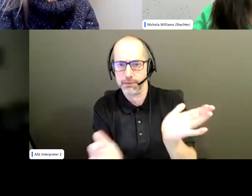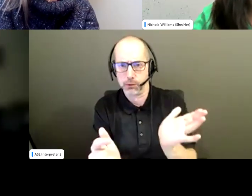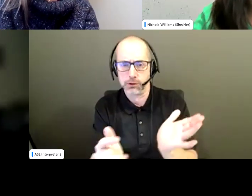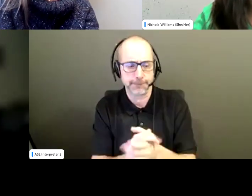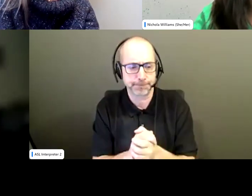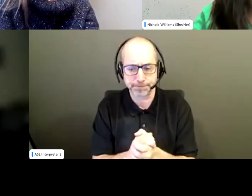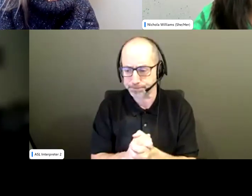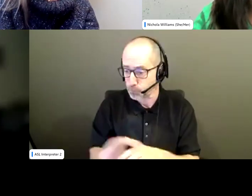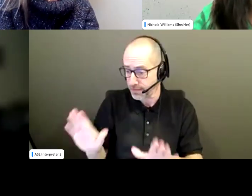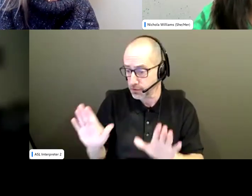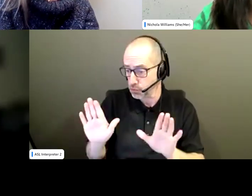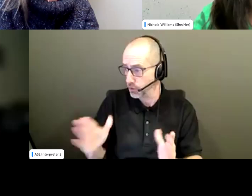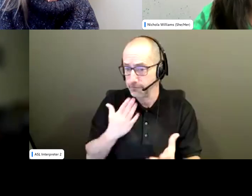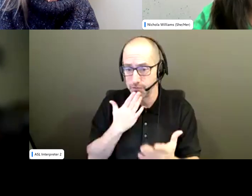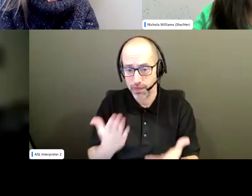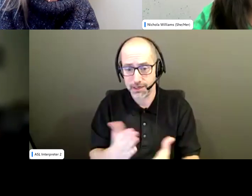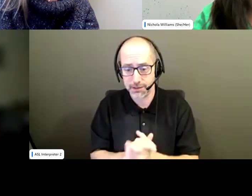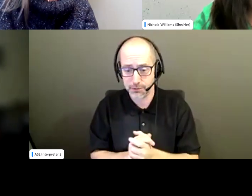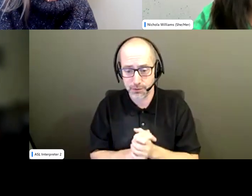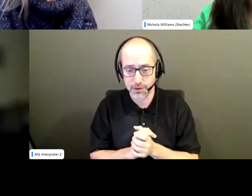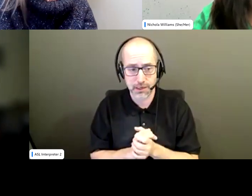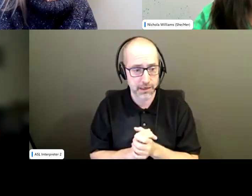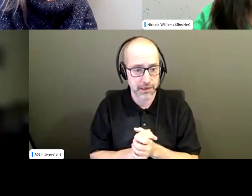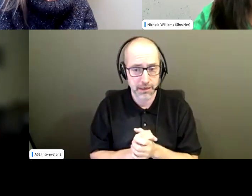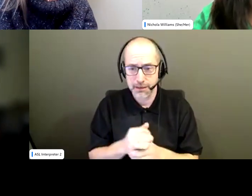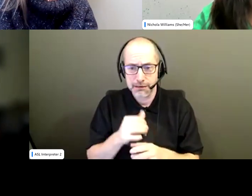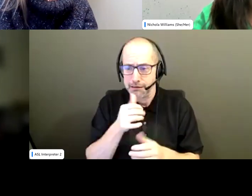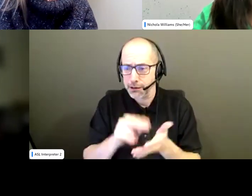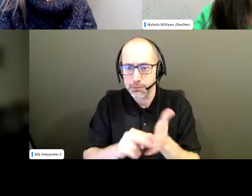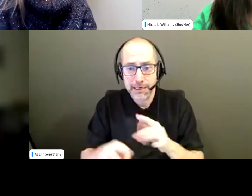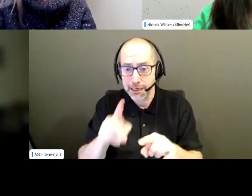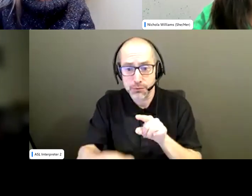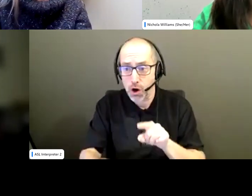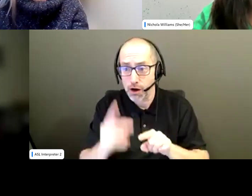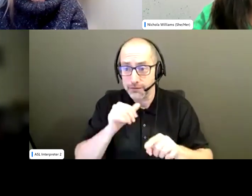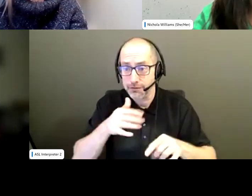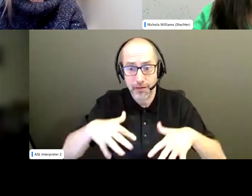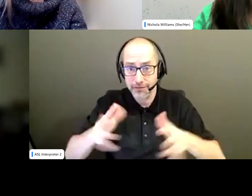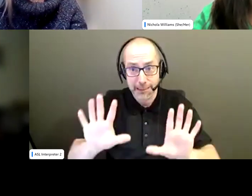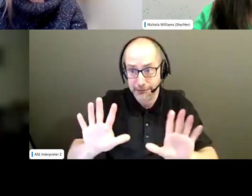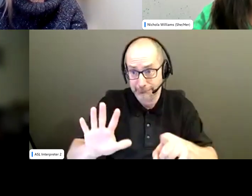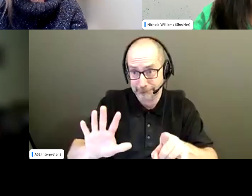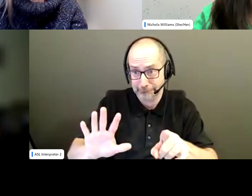Thank you. Don't mean to cut you off if you have more to say.